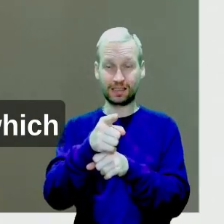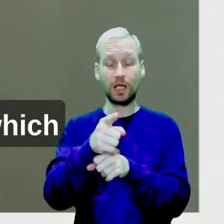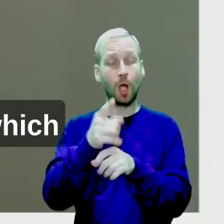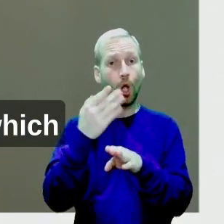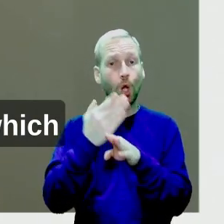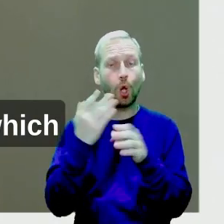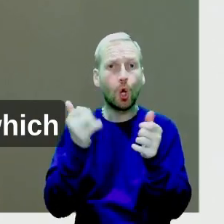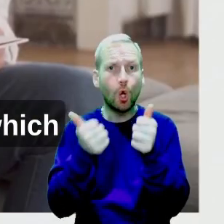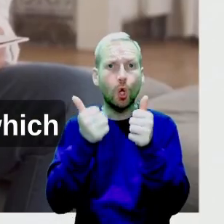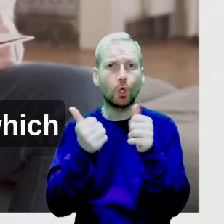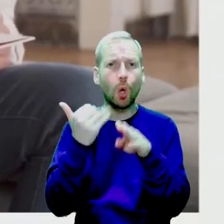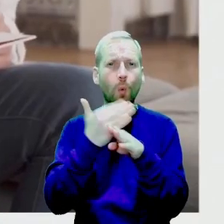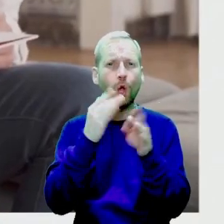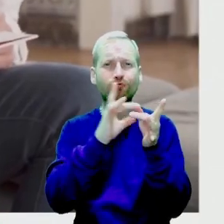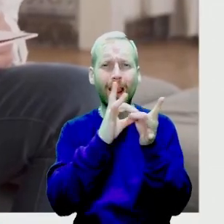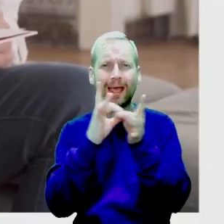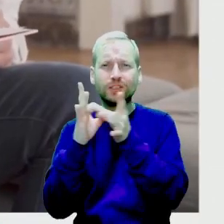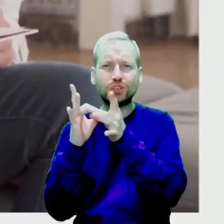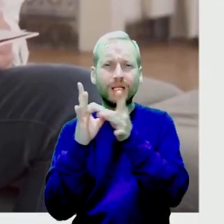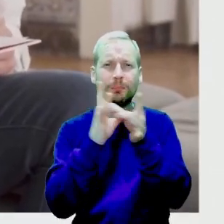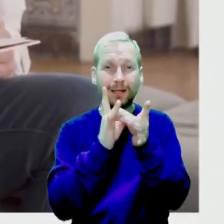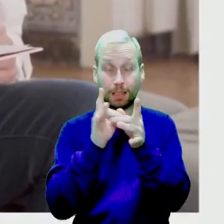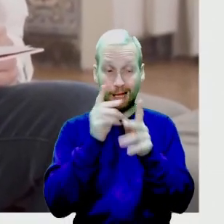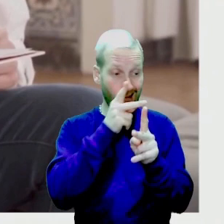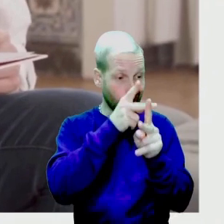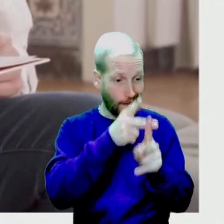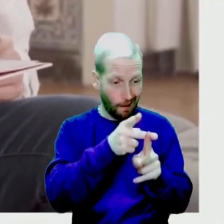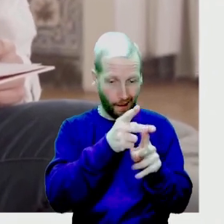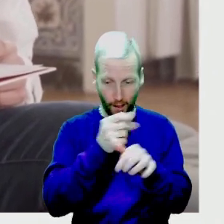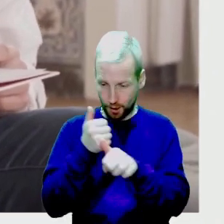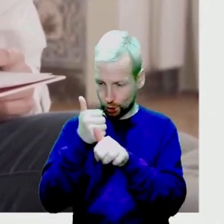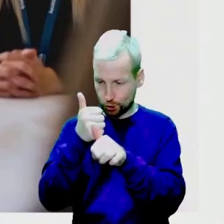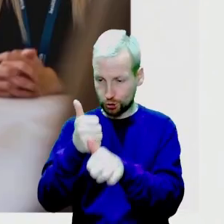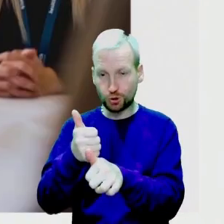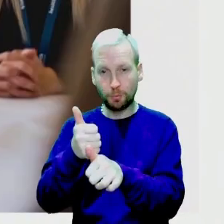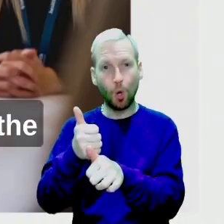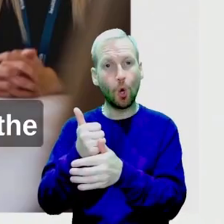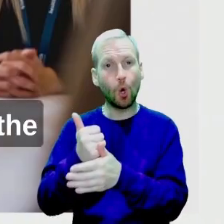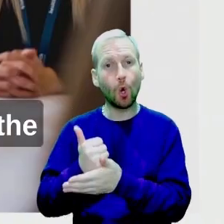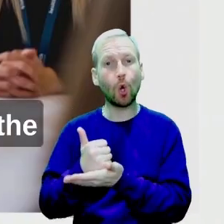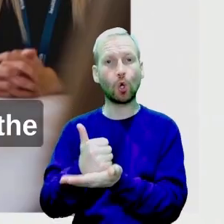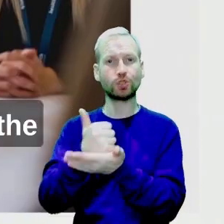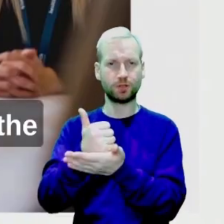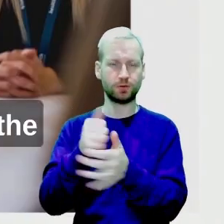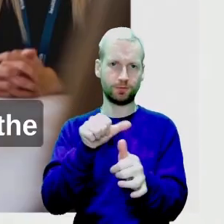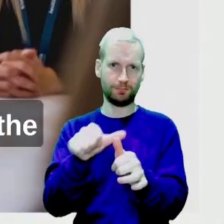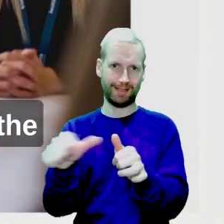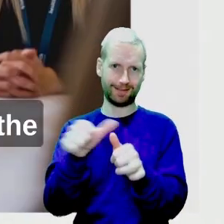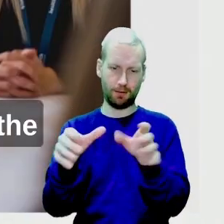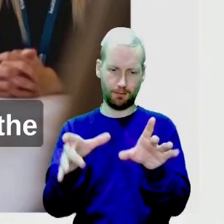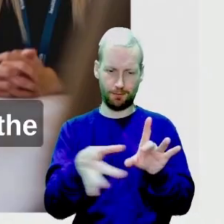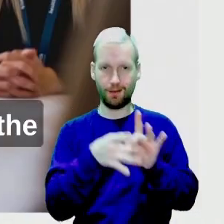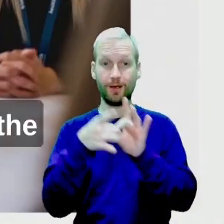working relationship, which should mean better care and support for all of us. Healthwatch Norfolk's